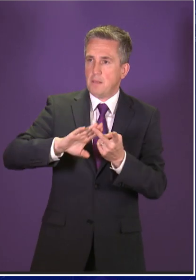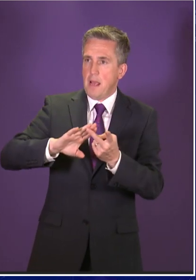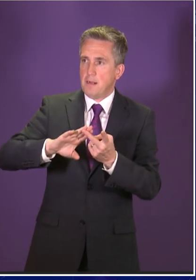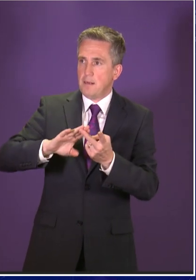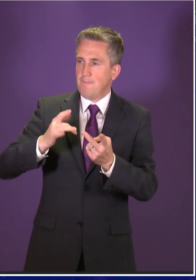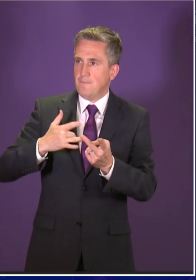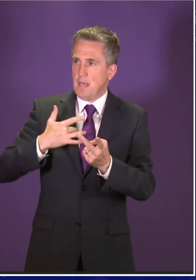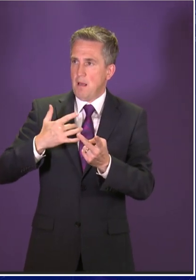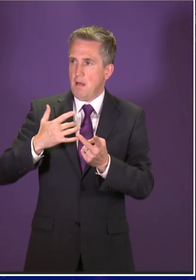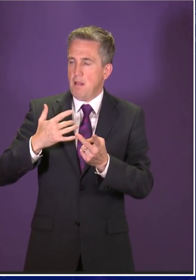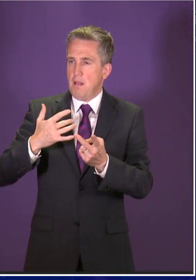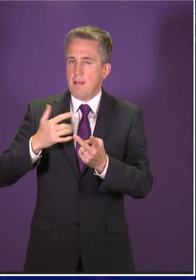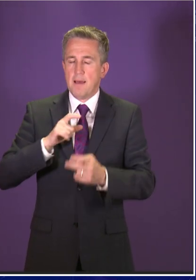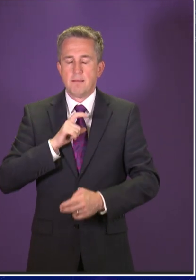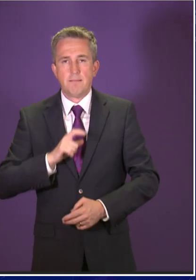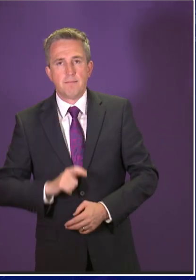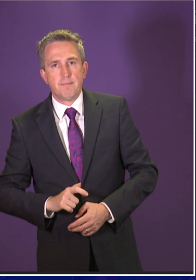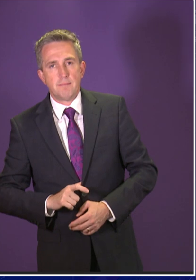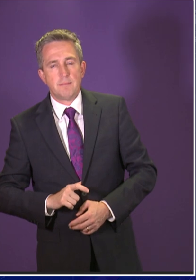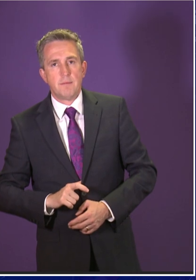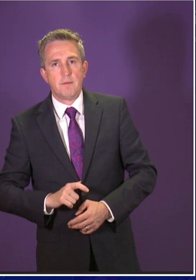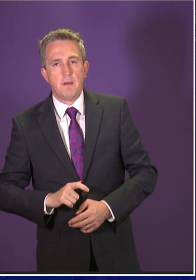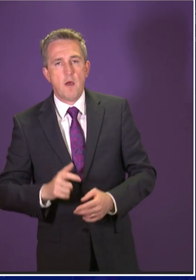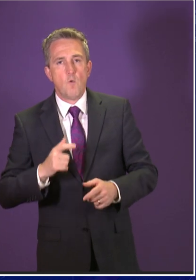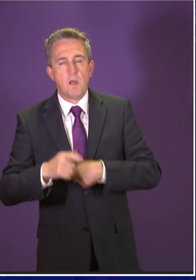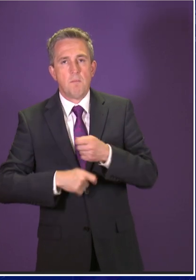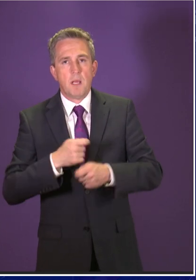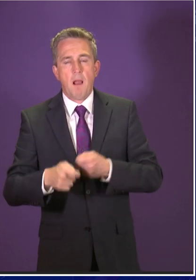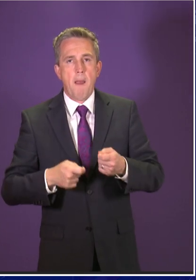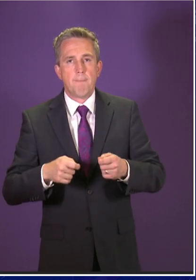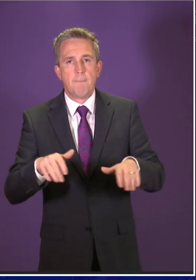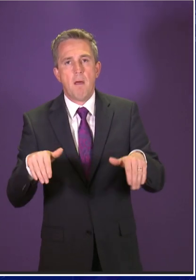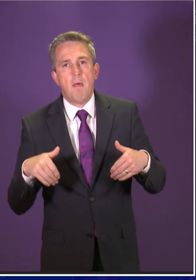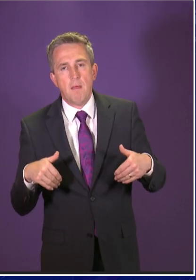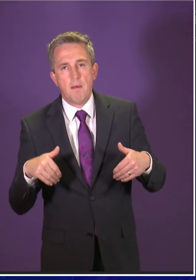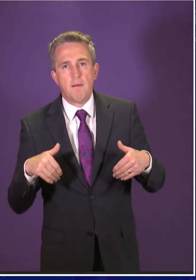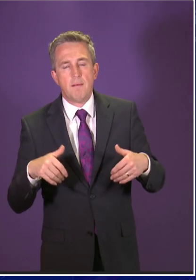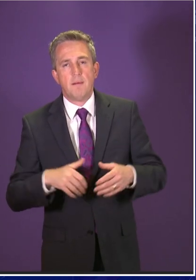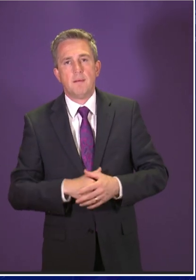and lose the name of action.